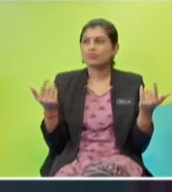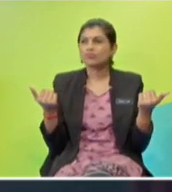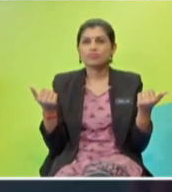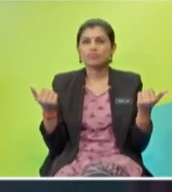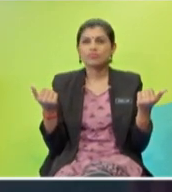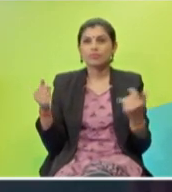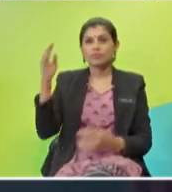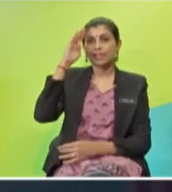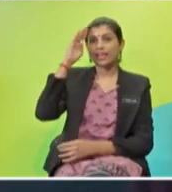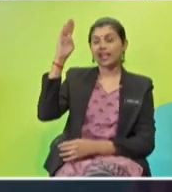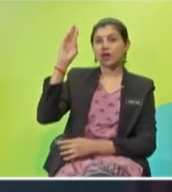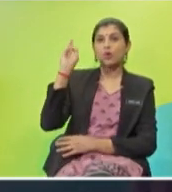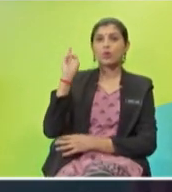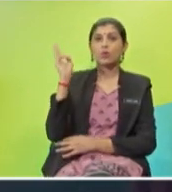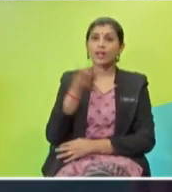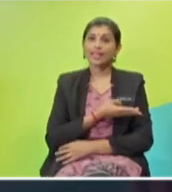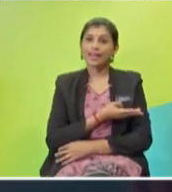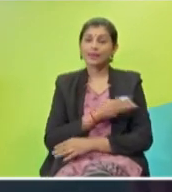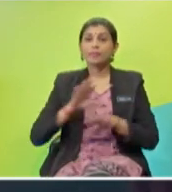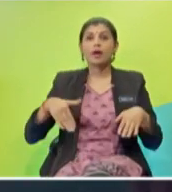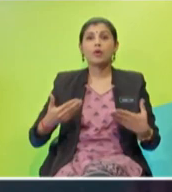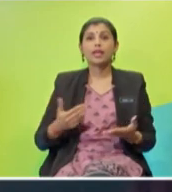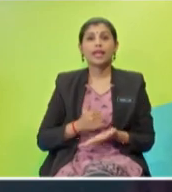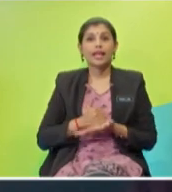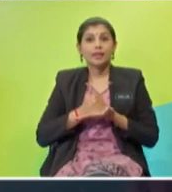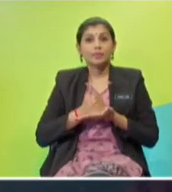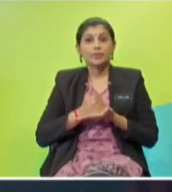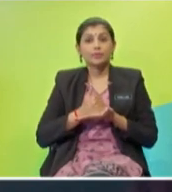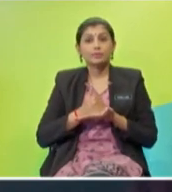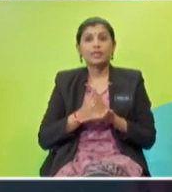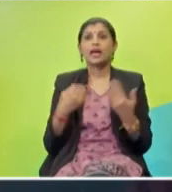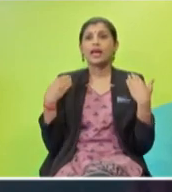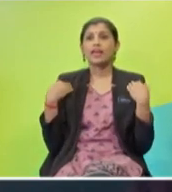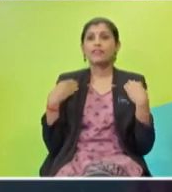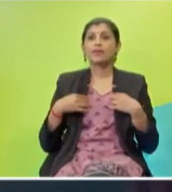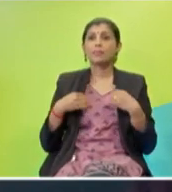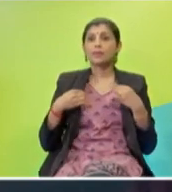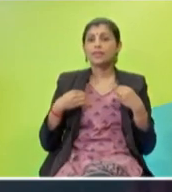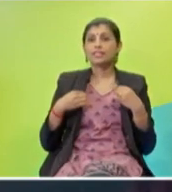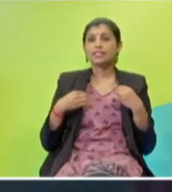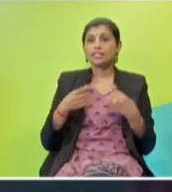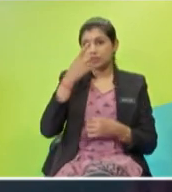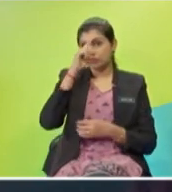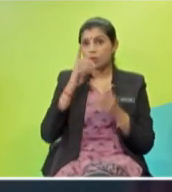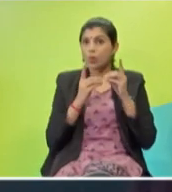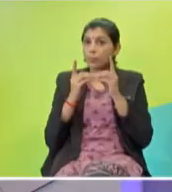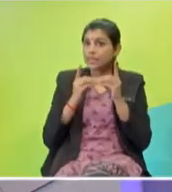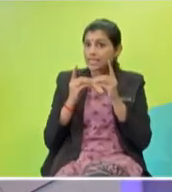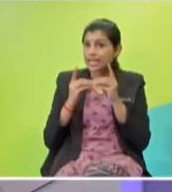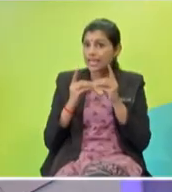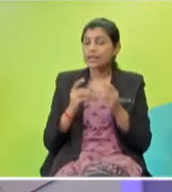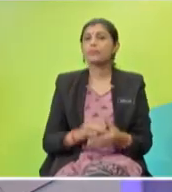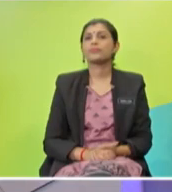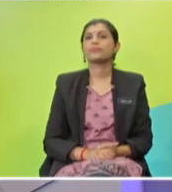hello sir! Welcome to our shop! How may I help you? Hi, yes, I have a party to attend tonight and I would love to get a new set of clothes. Well,